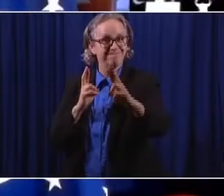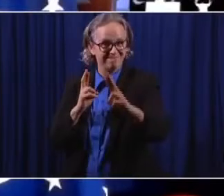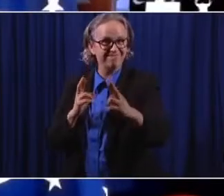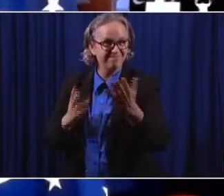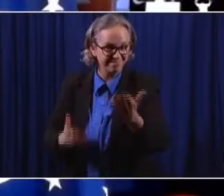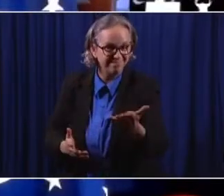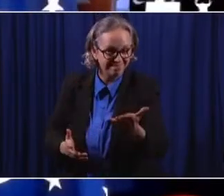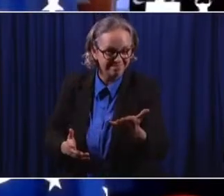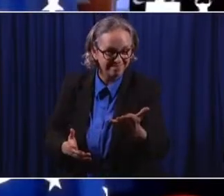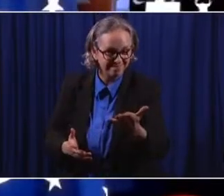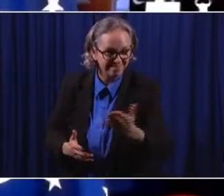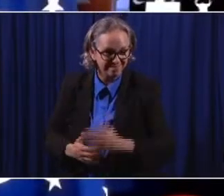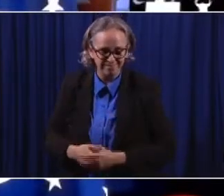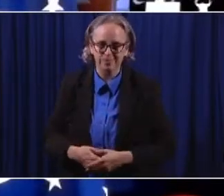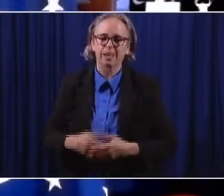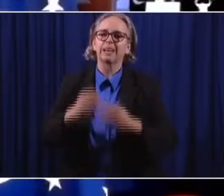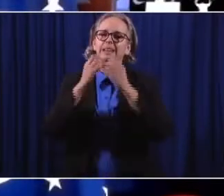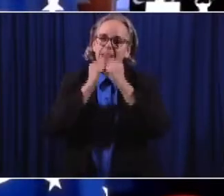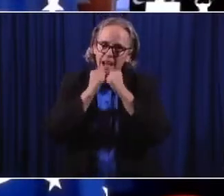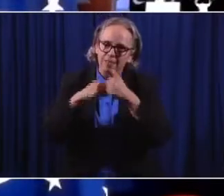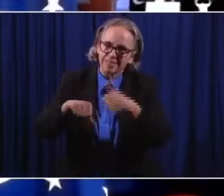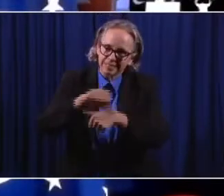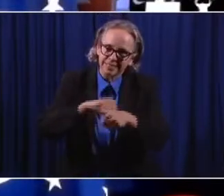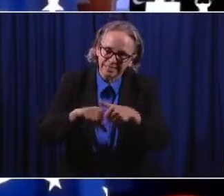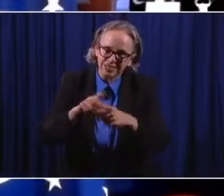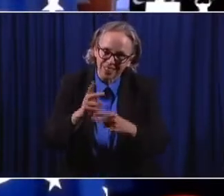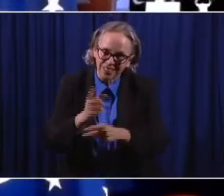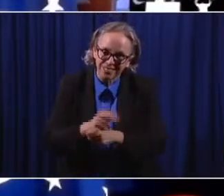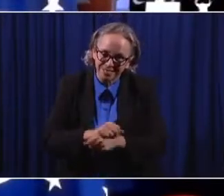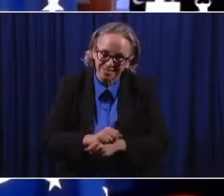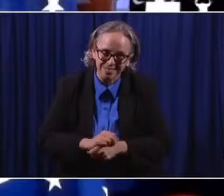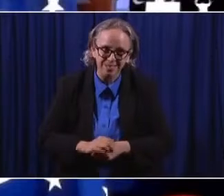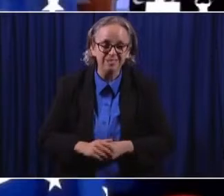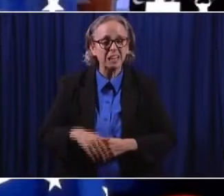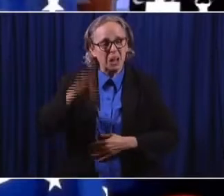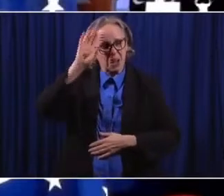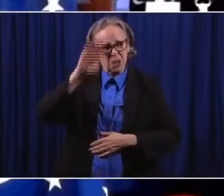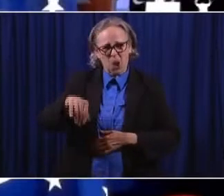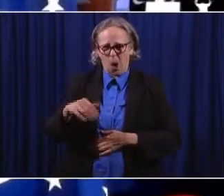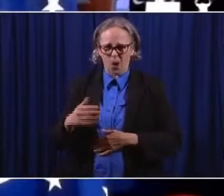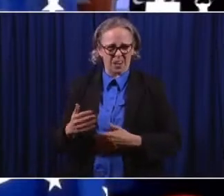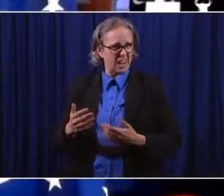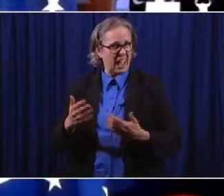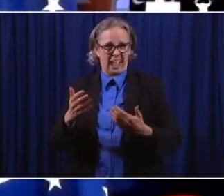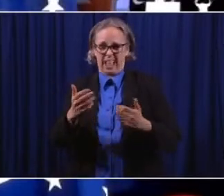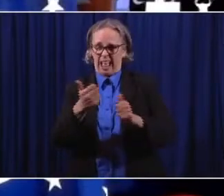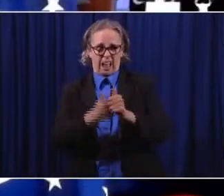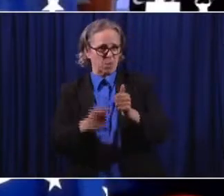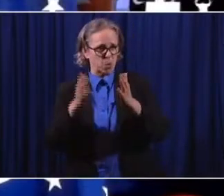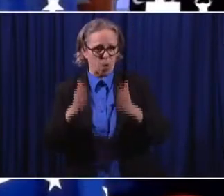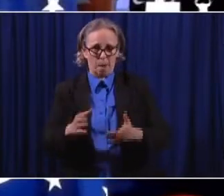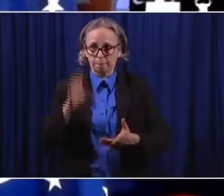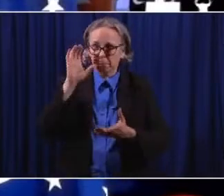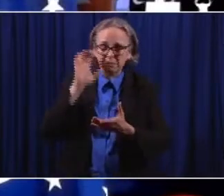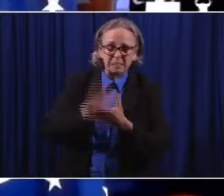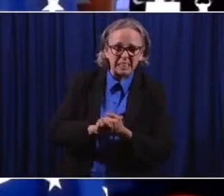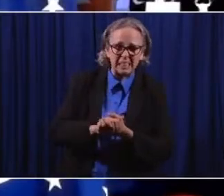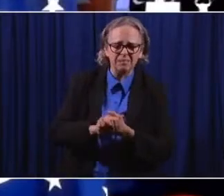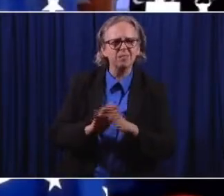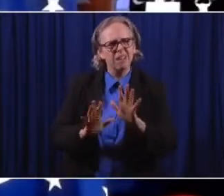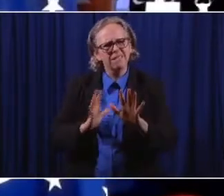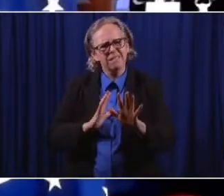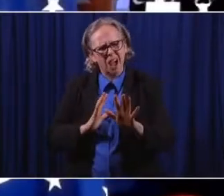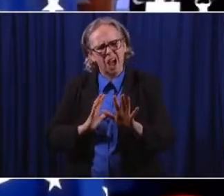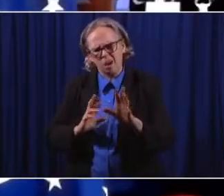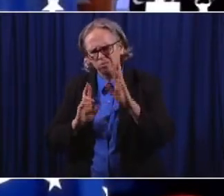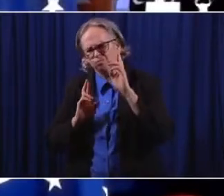should care about each other. And I know that not everybody embraces that, and I respect that. But you know, we've